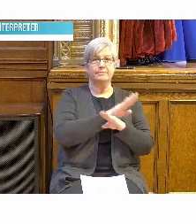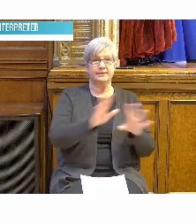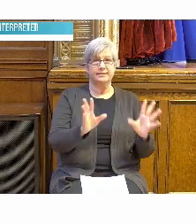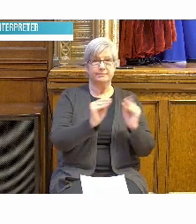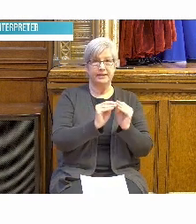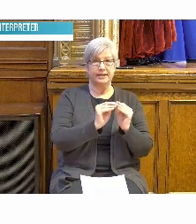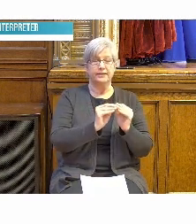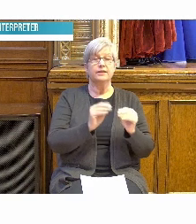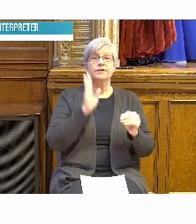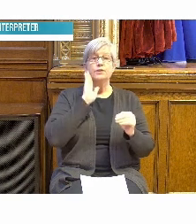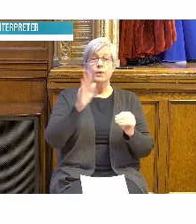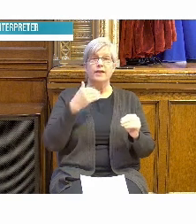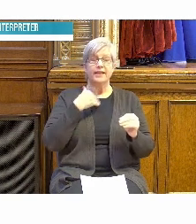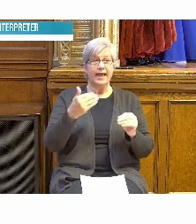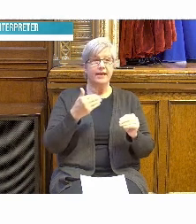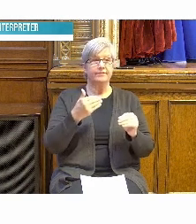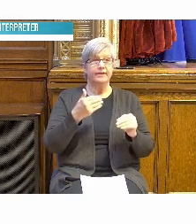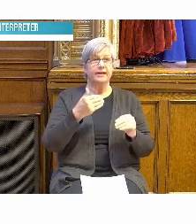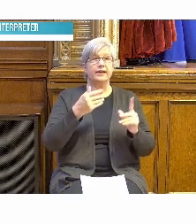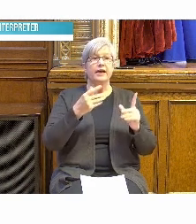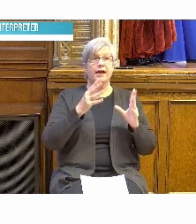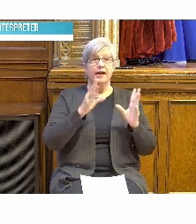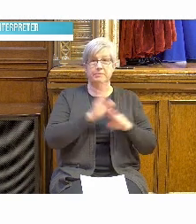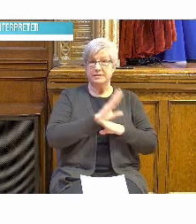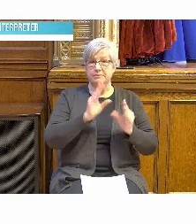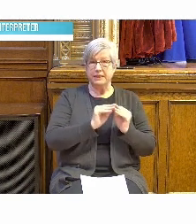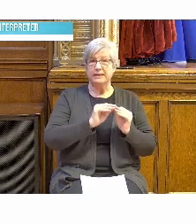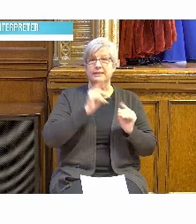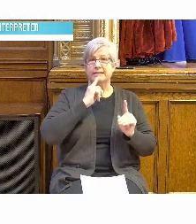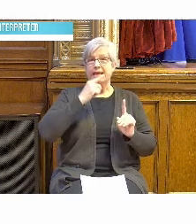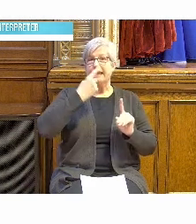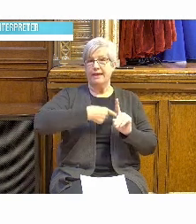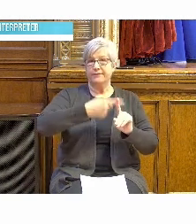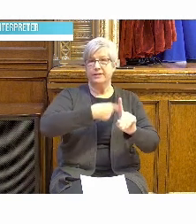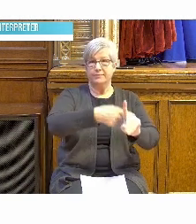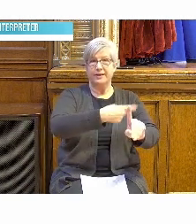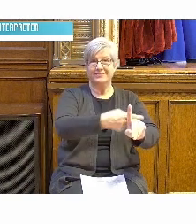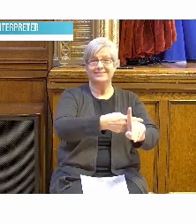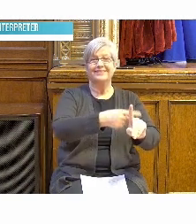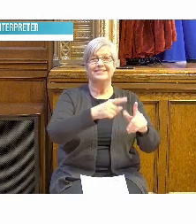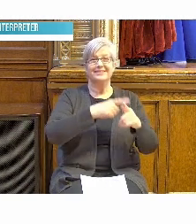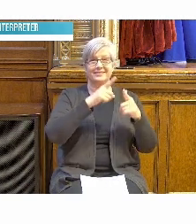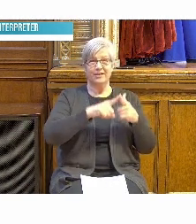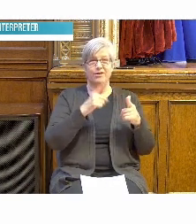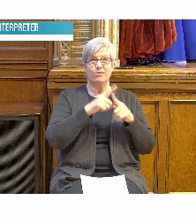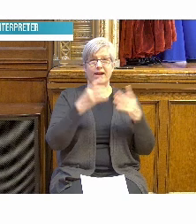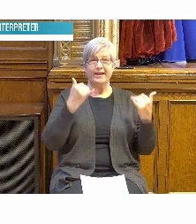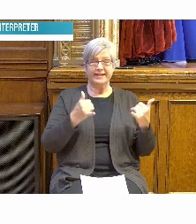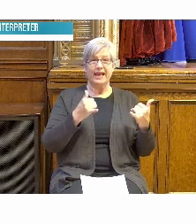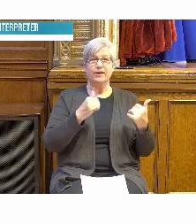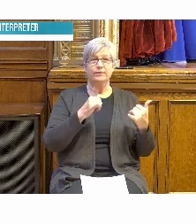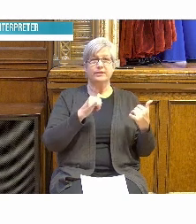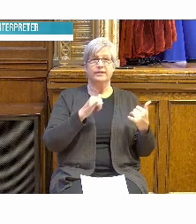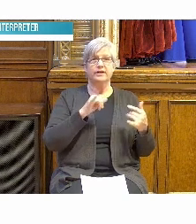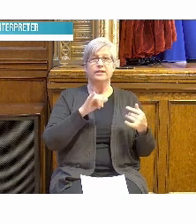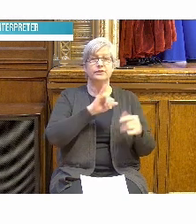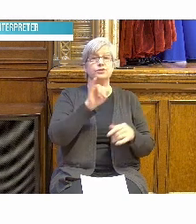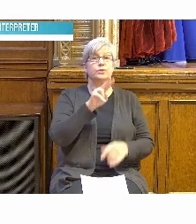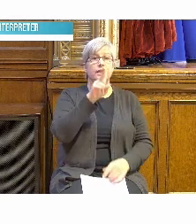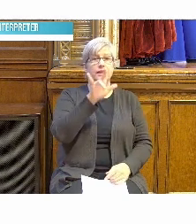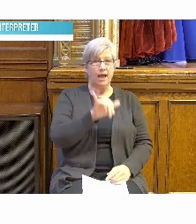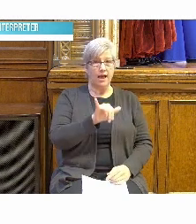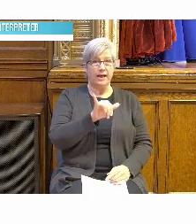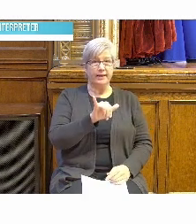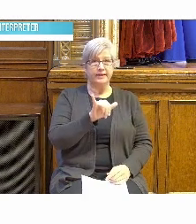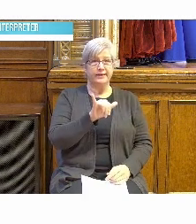that we're going to have a cadence of a monthly business meeting, right now we have the timeline of July until we get confirmation